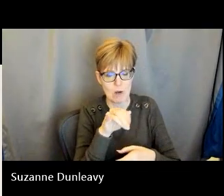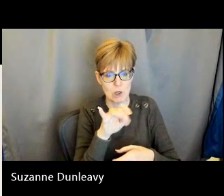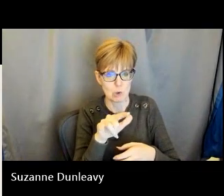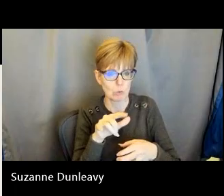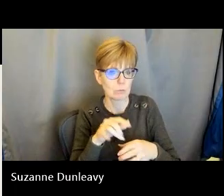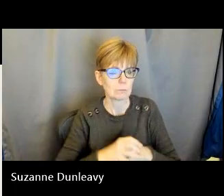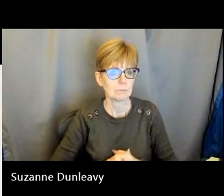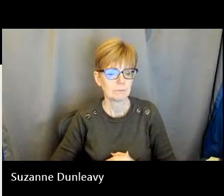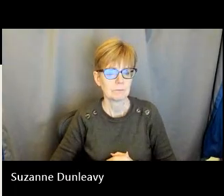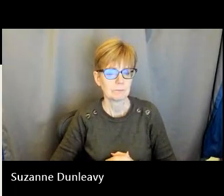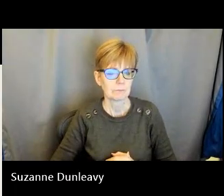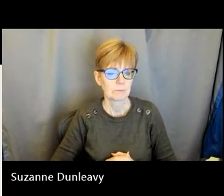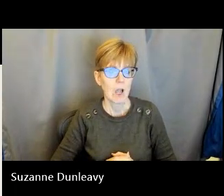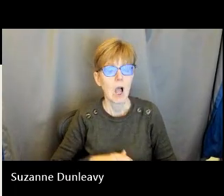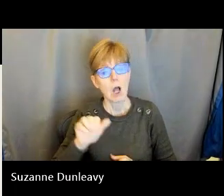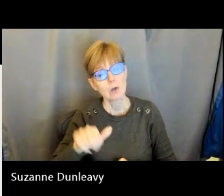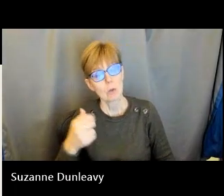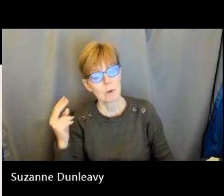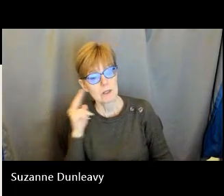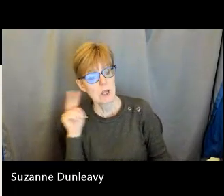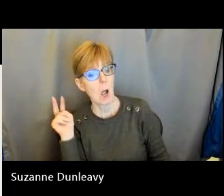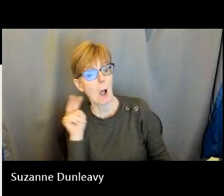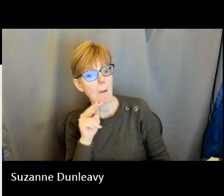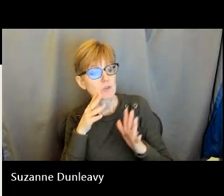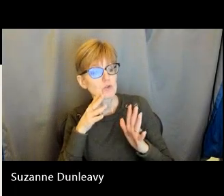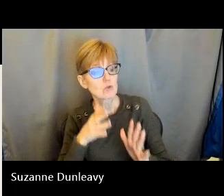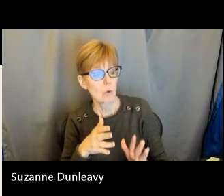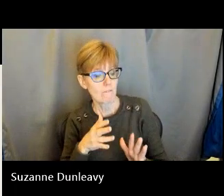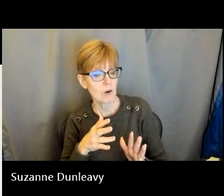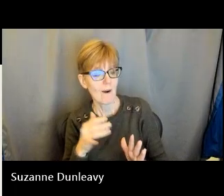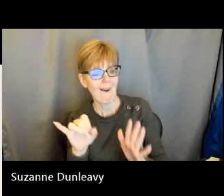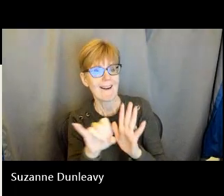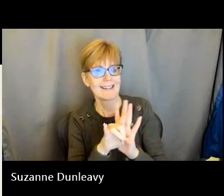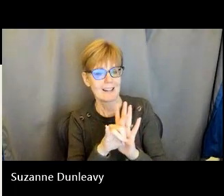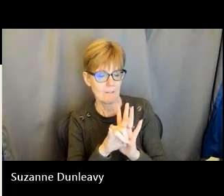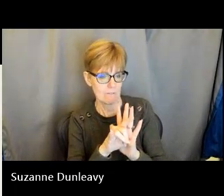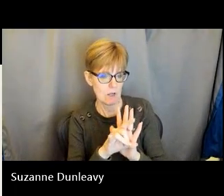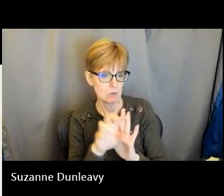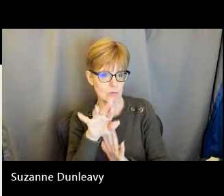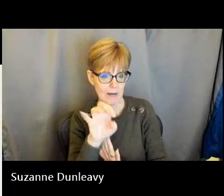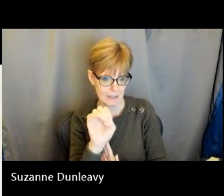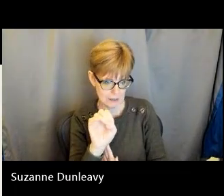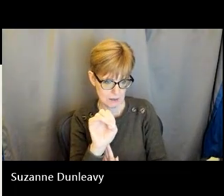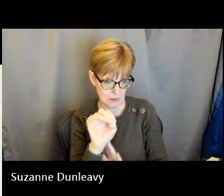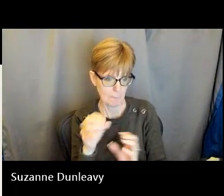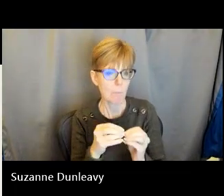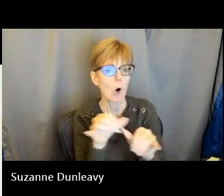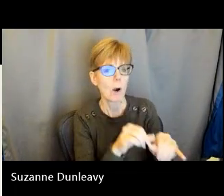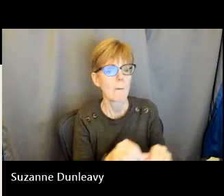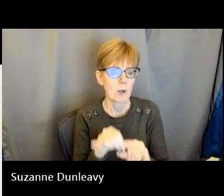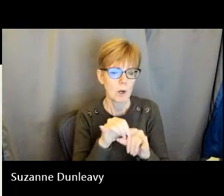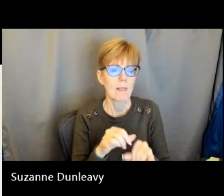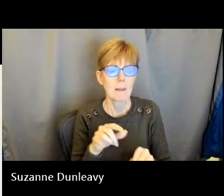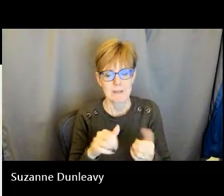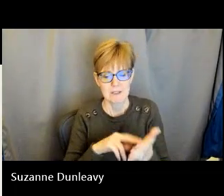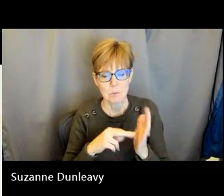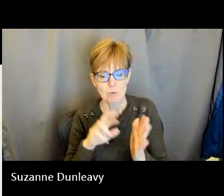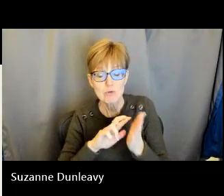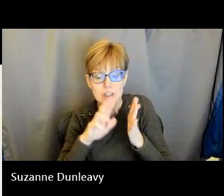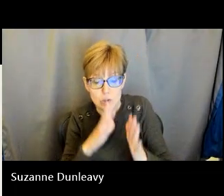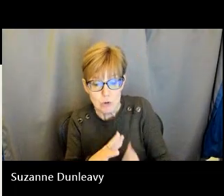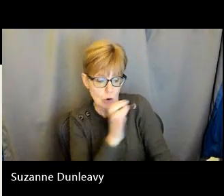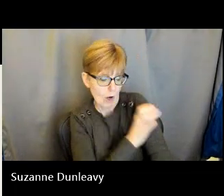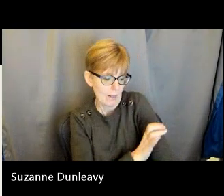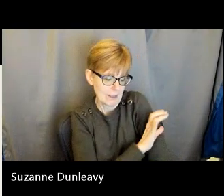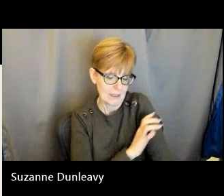been observer-identified race, which is much less common. And this is when researchers or clinicians or someone else classifies